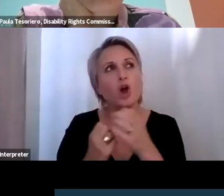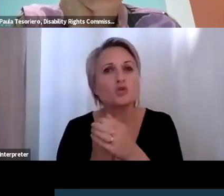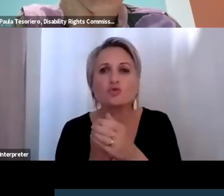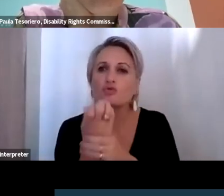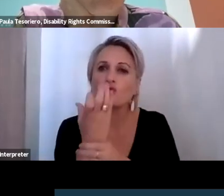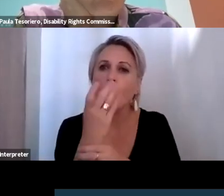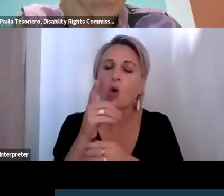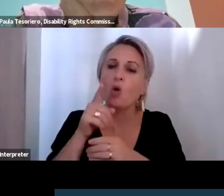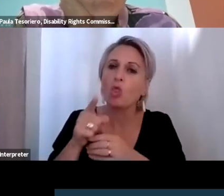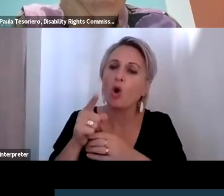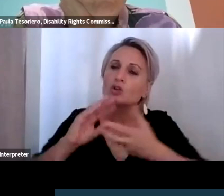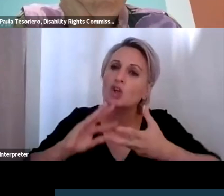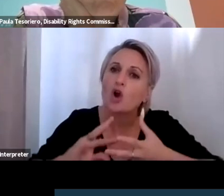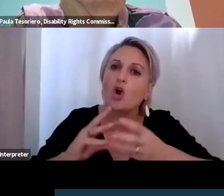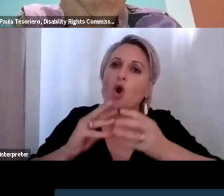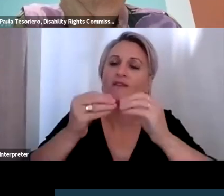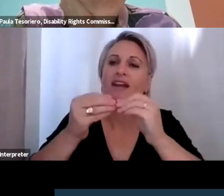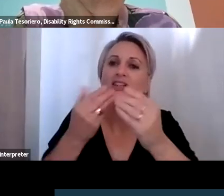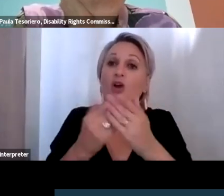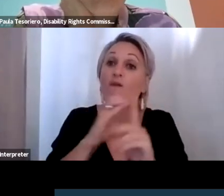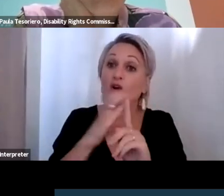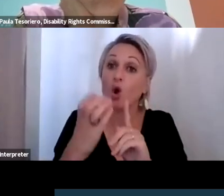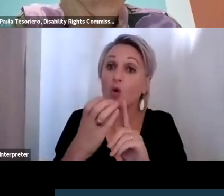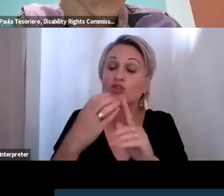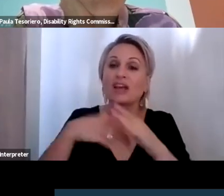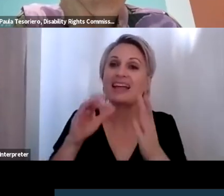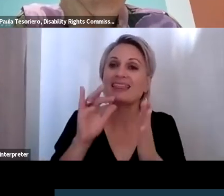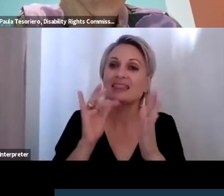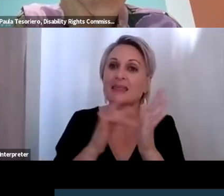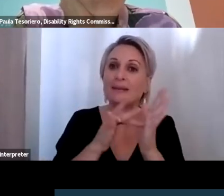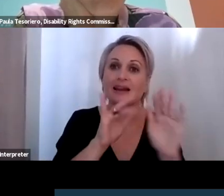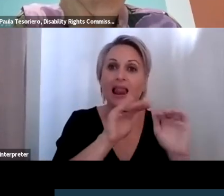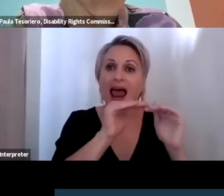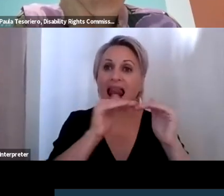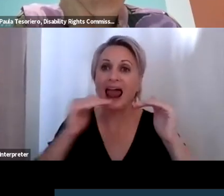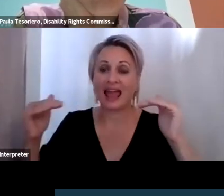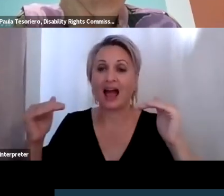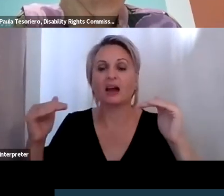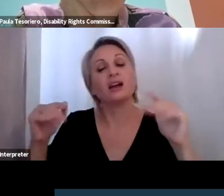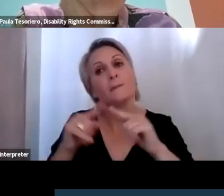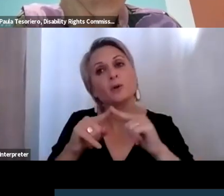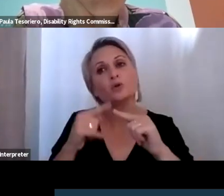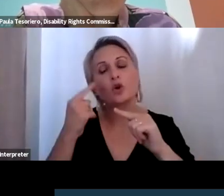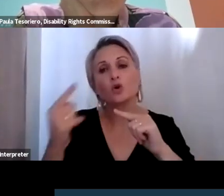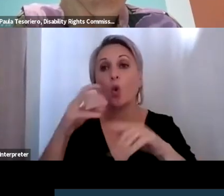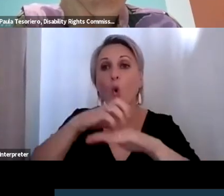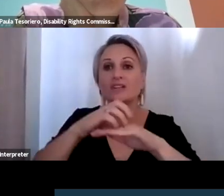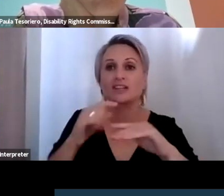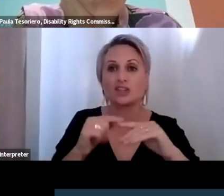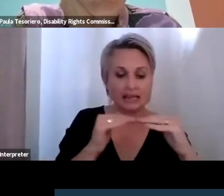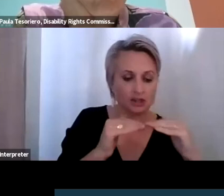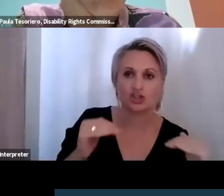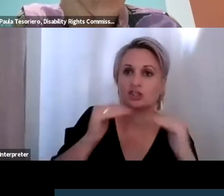those cultivators of the culture in the middle layer, but being very clear where you want to go, and then